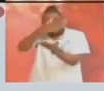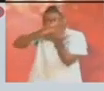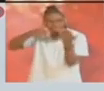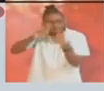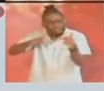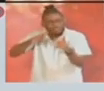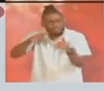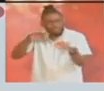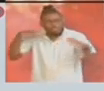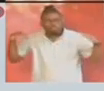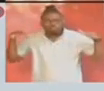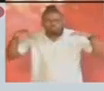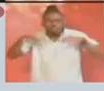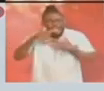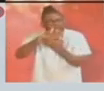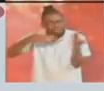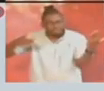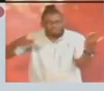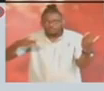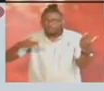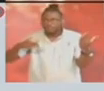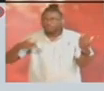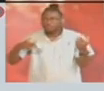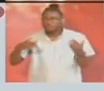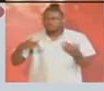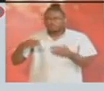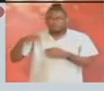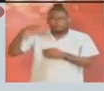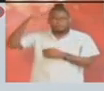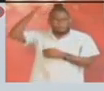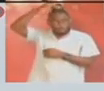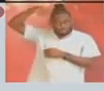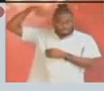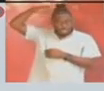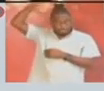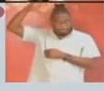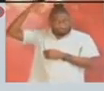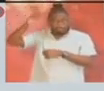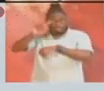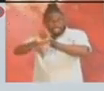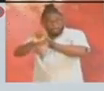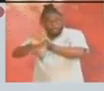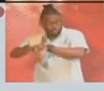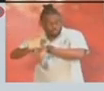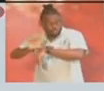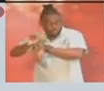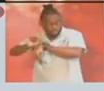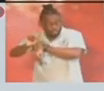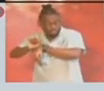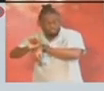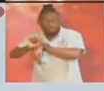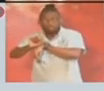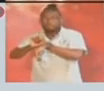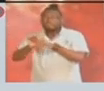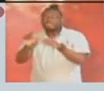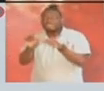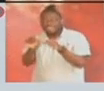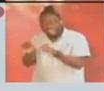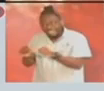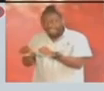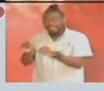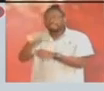services, mosques, or temples stick to the 50% capacity, and